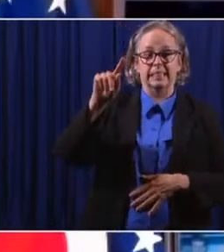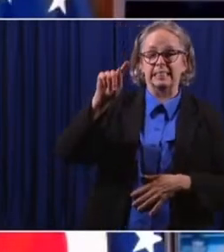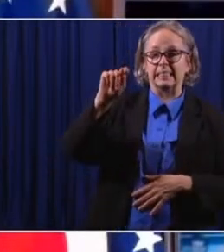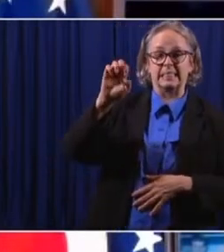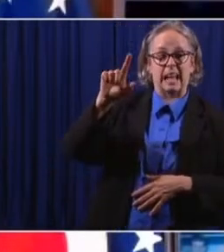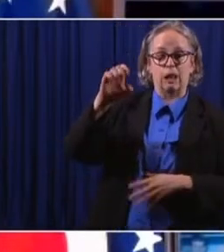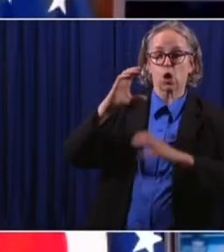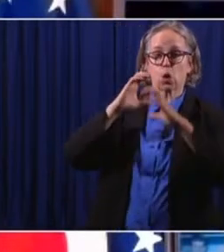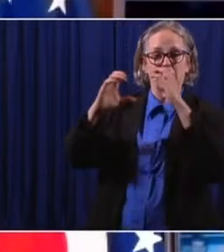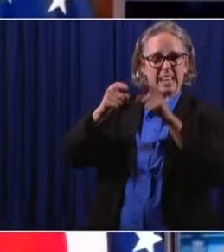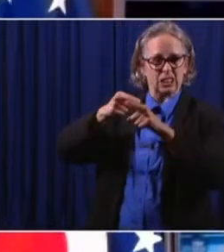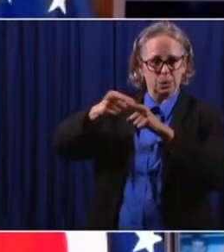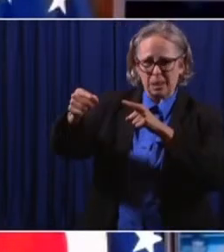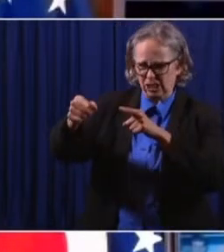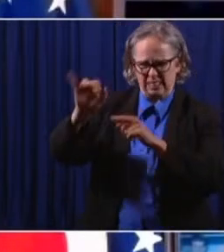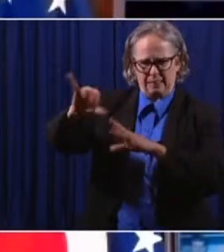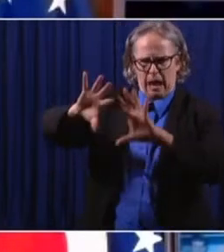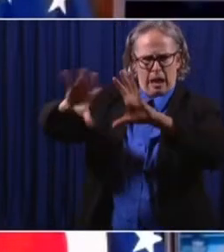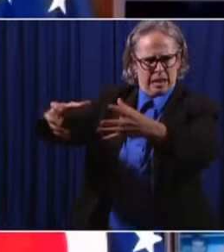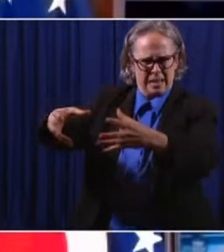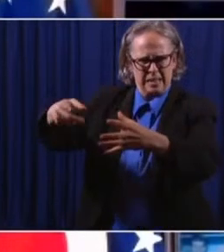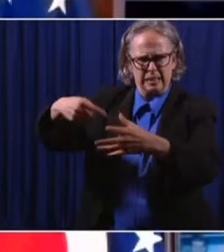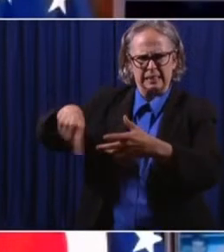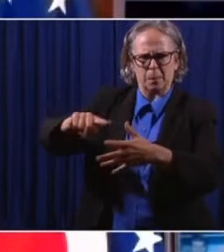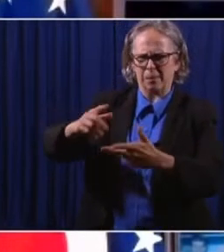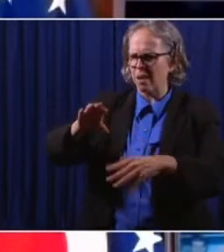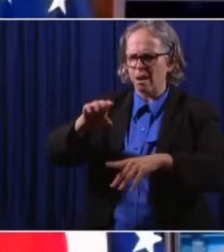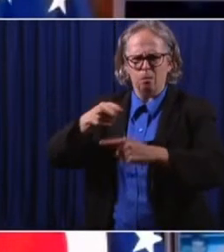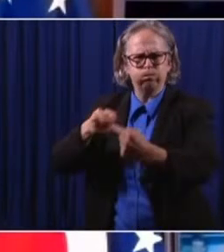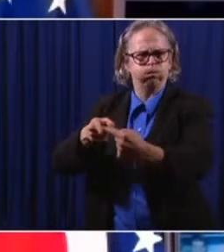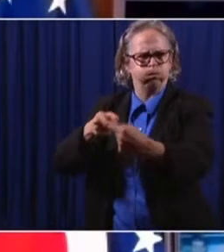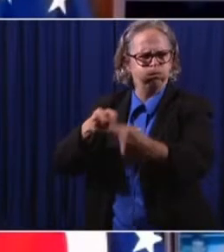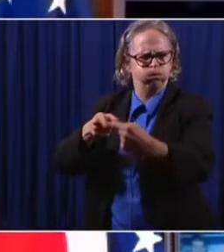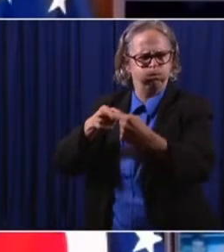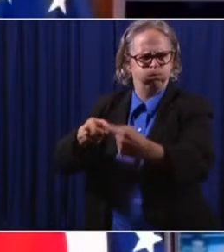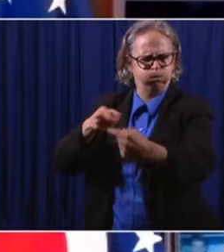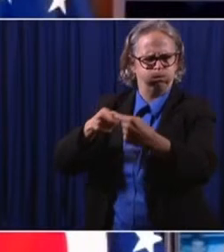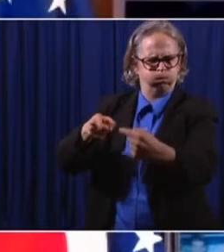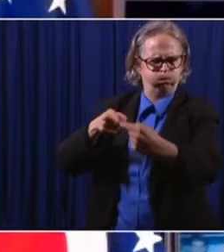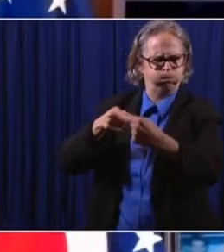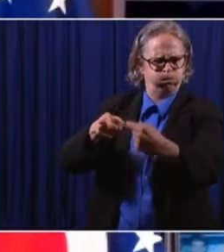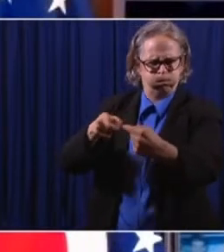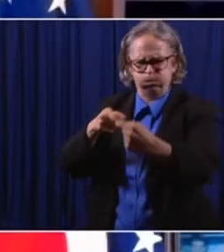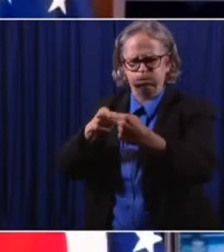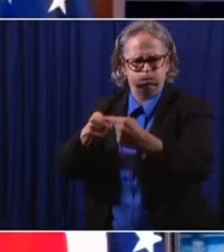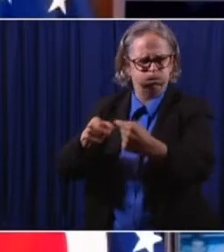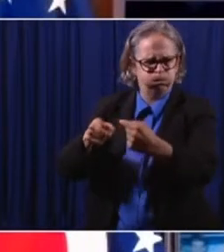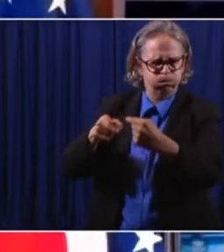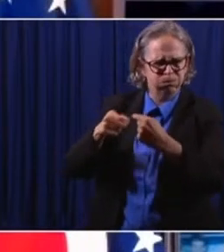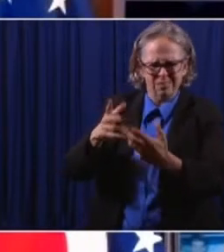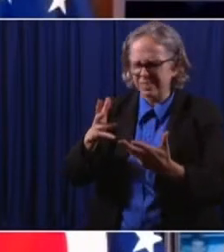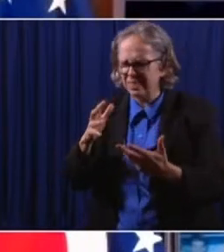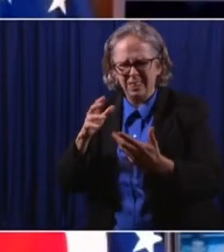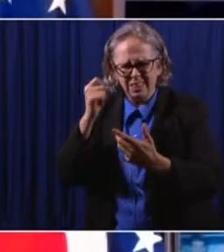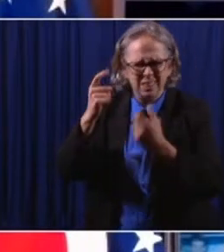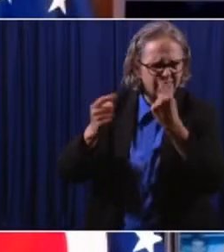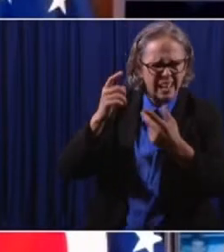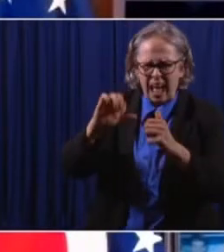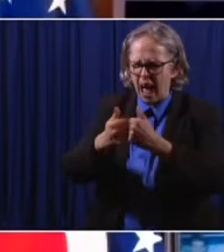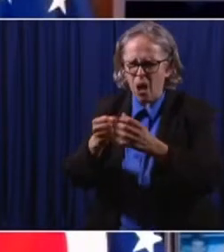they find regulatory challenges and it's confusing to them sometimes on how they can expand